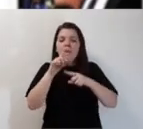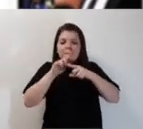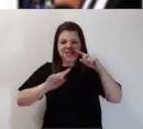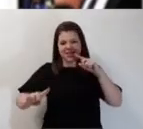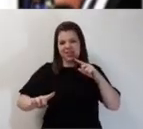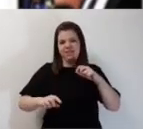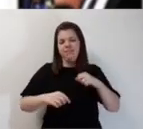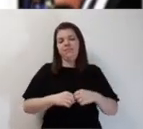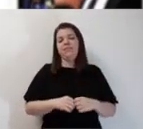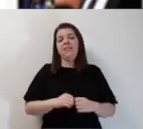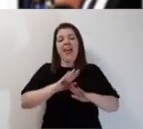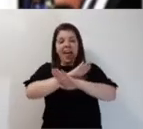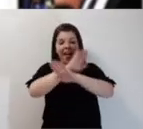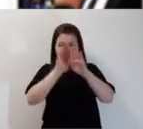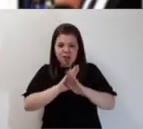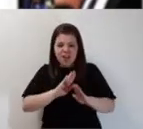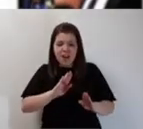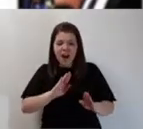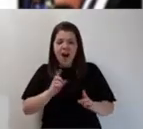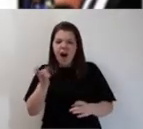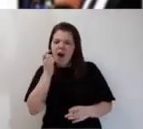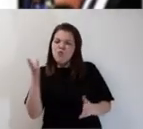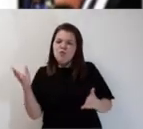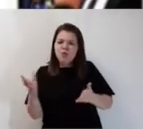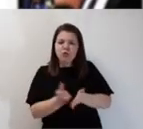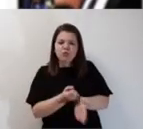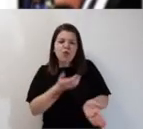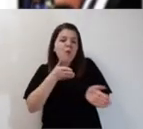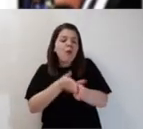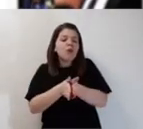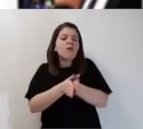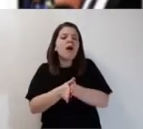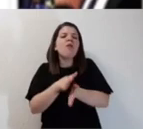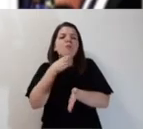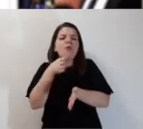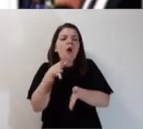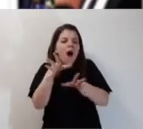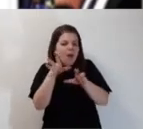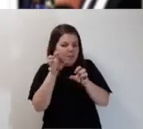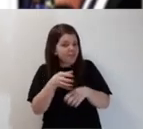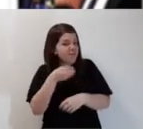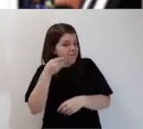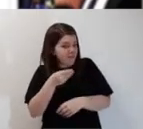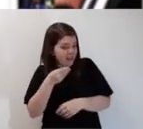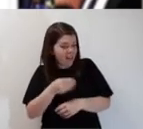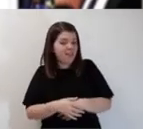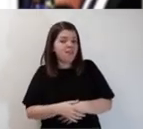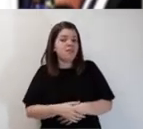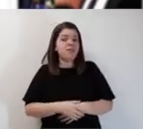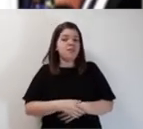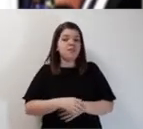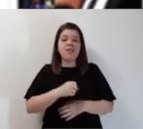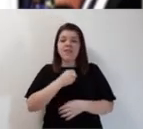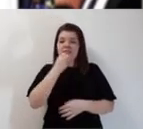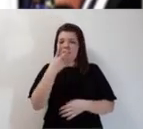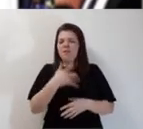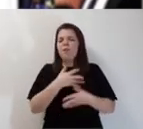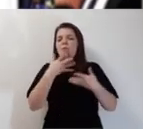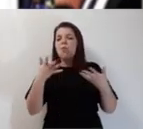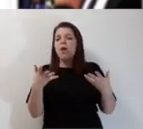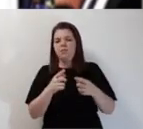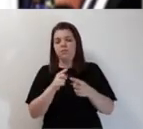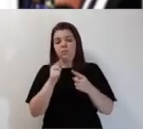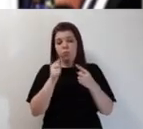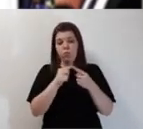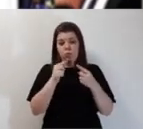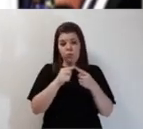message. It's the image we can see. Here we can see number of and statistics about activities.